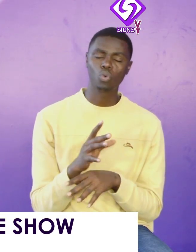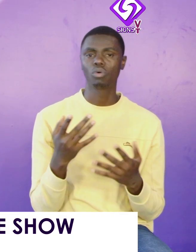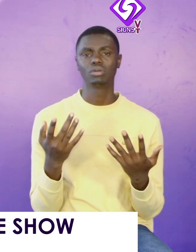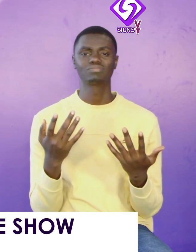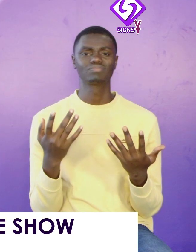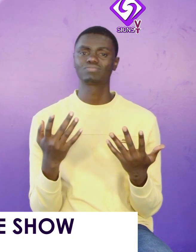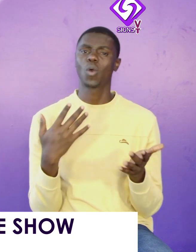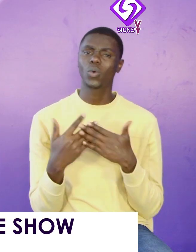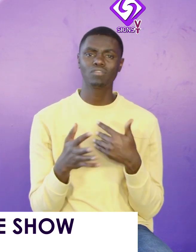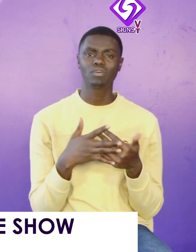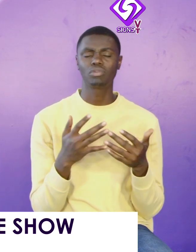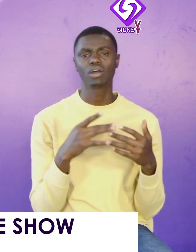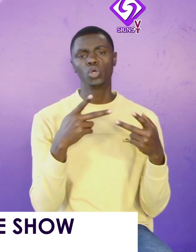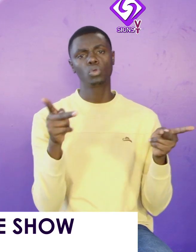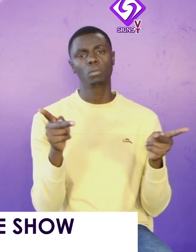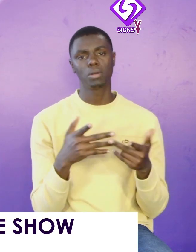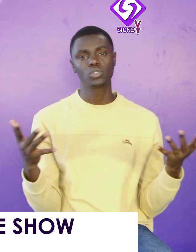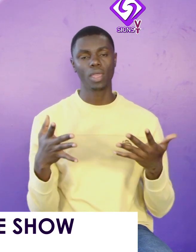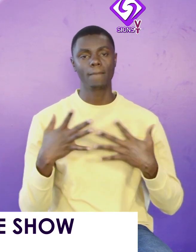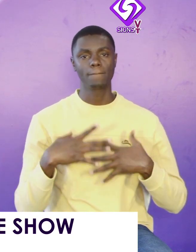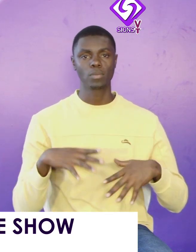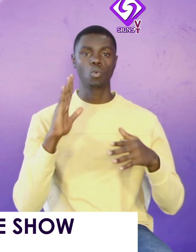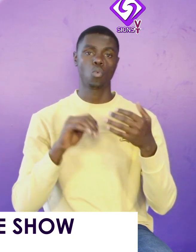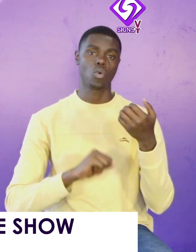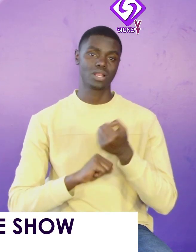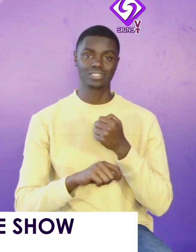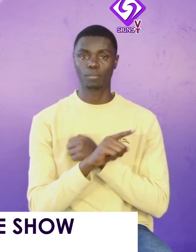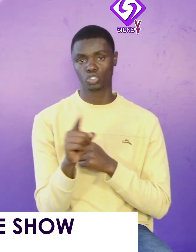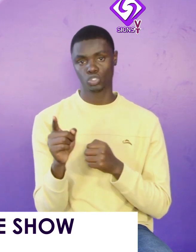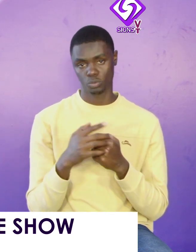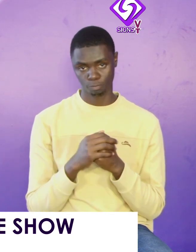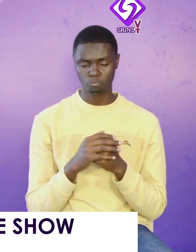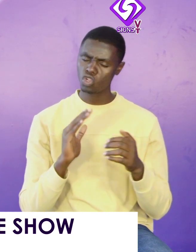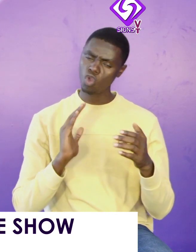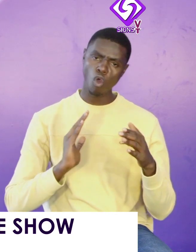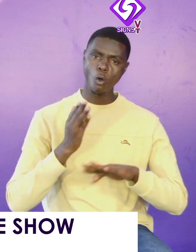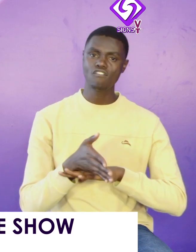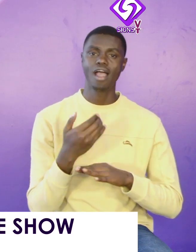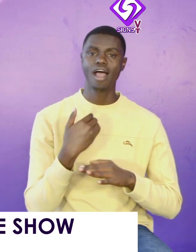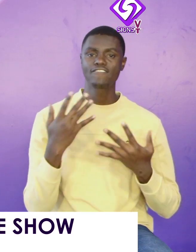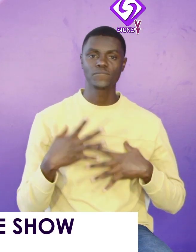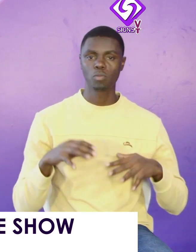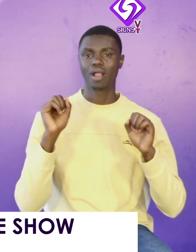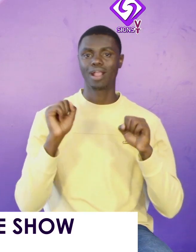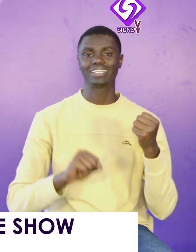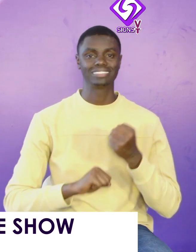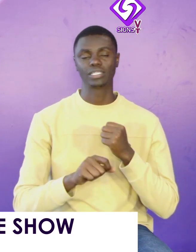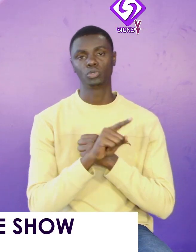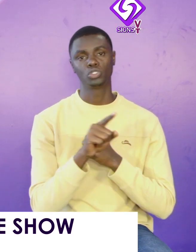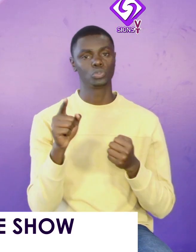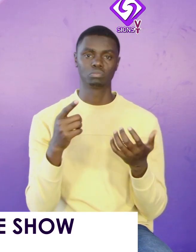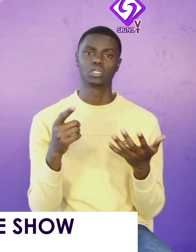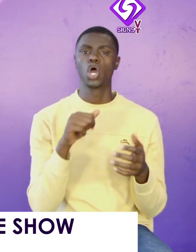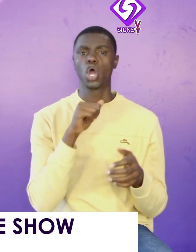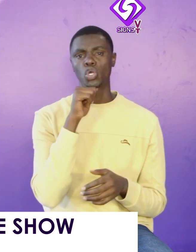You can go to places where people will support you beyond measure. There are people who can support you, believe it or not.